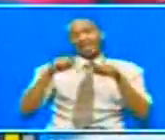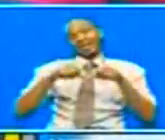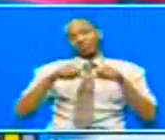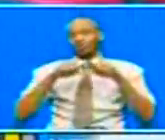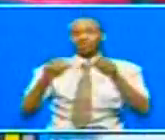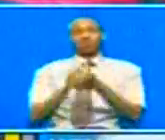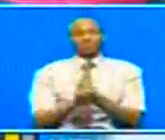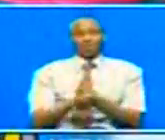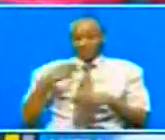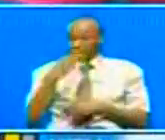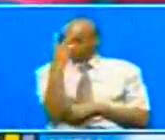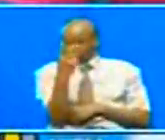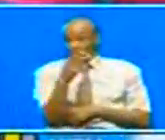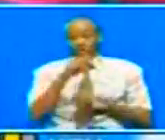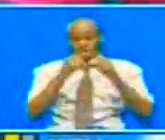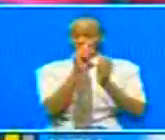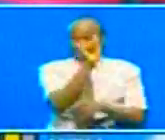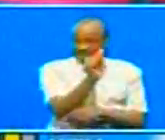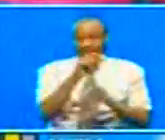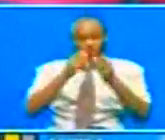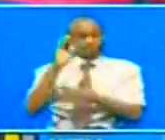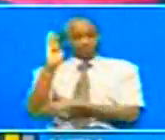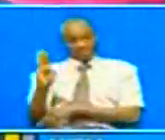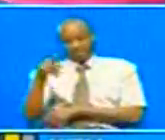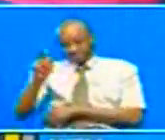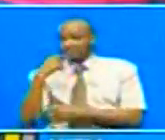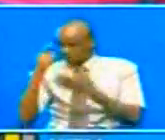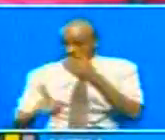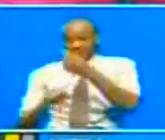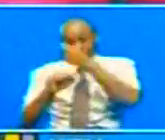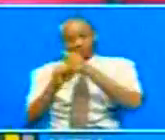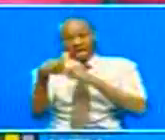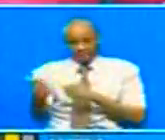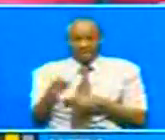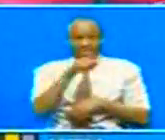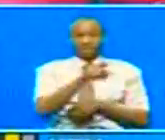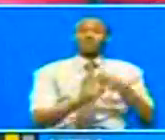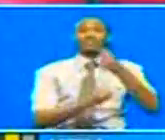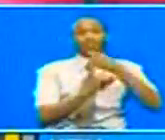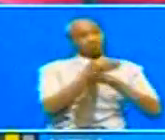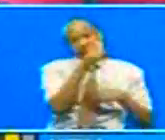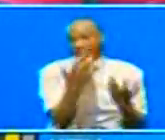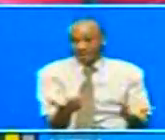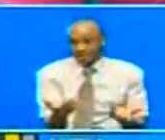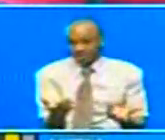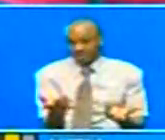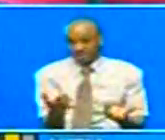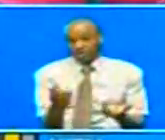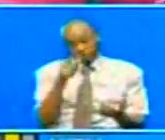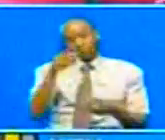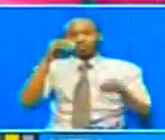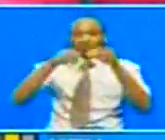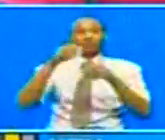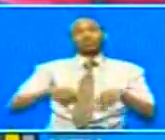two factions, those Group A and those Group B. Group A has their lead commissioner that they're supporting. Group B also has a candidate that they're supporting for a lead